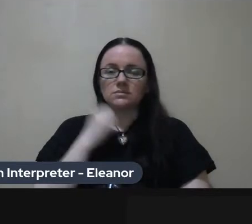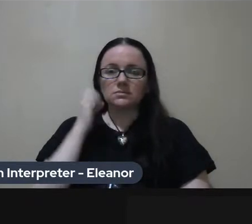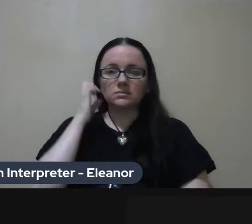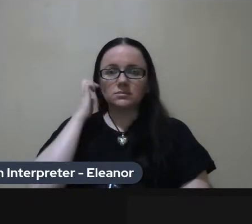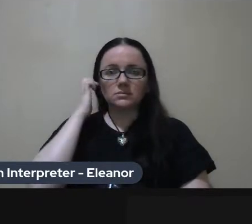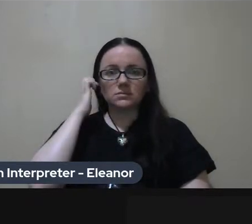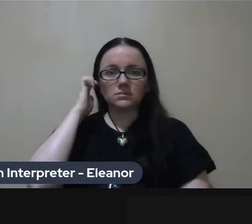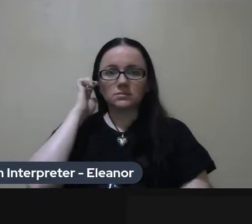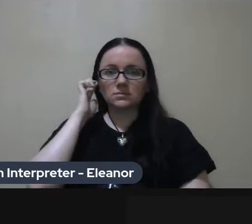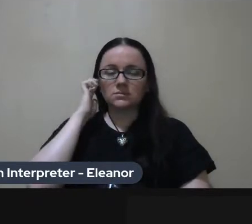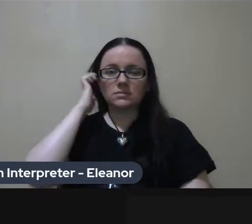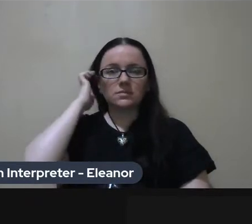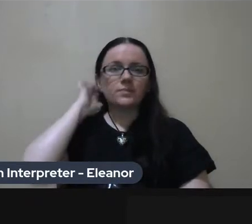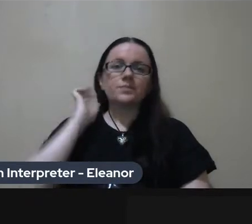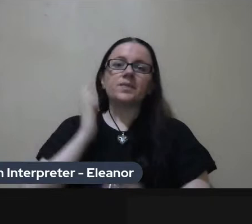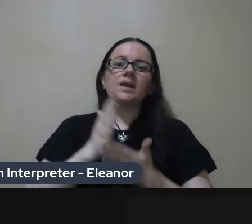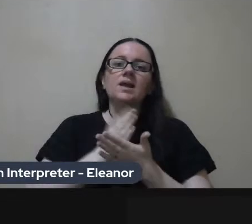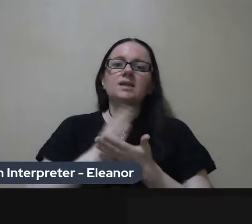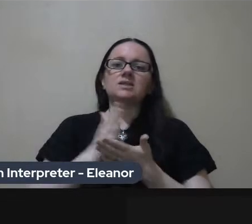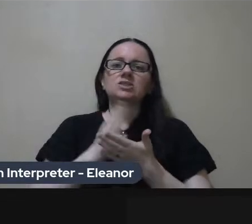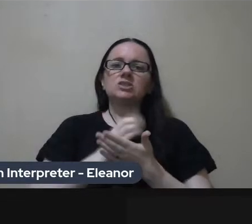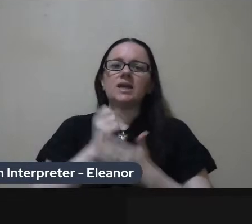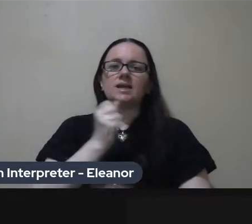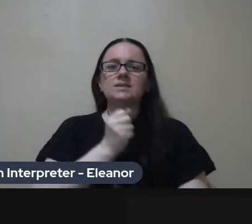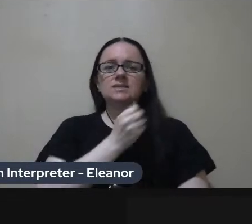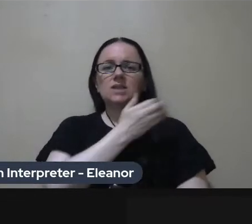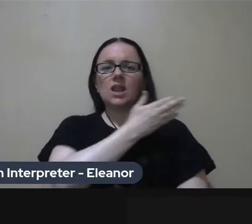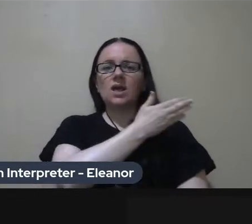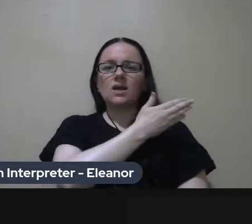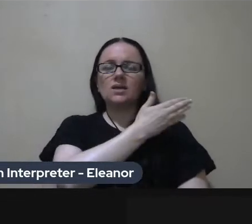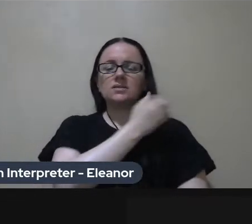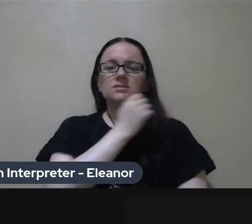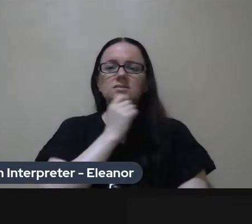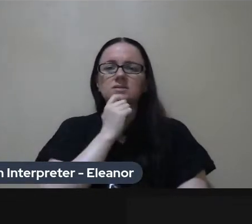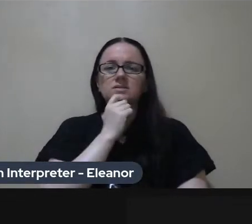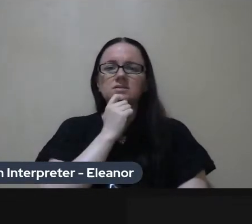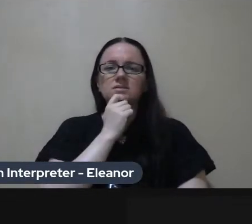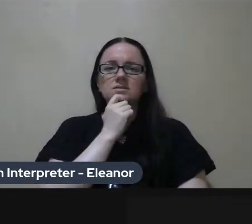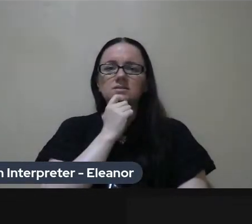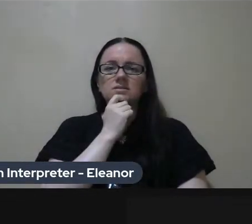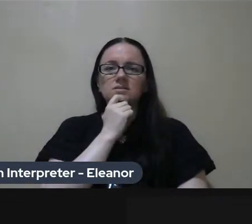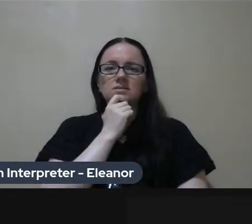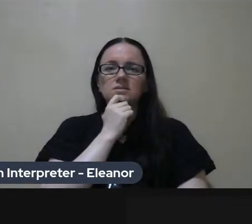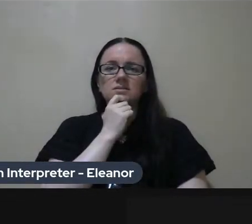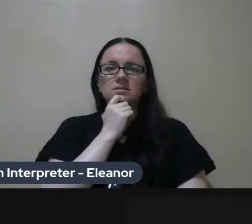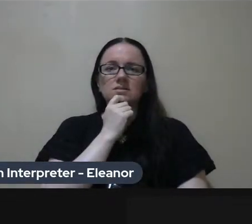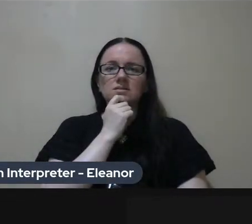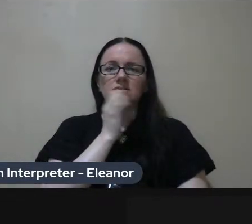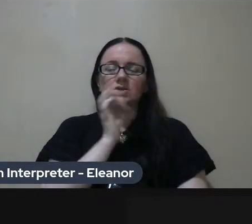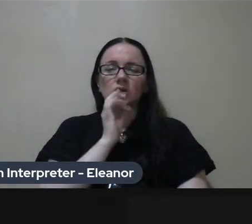I just need to share my slides with you, I'm afraid. They haven't been shared.